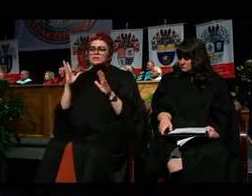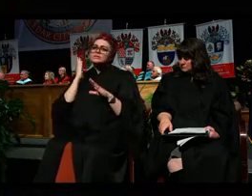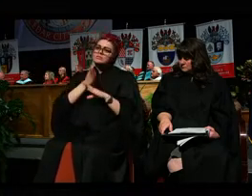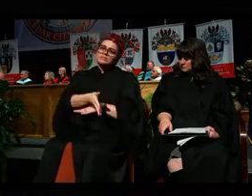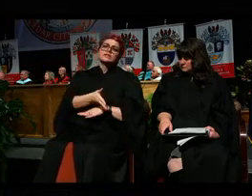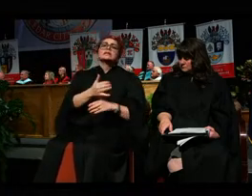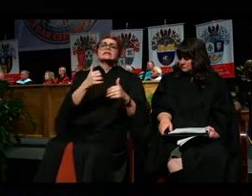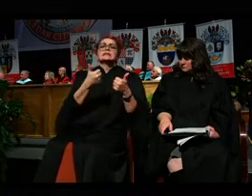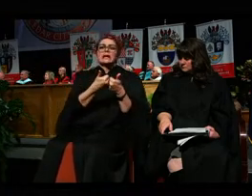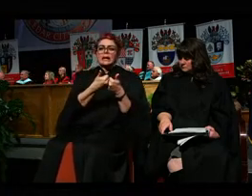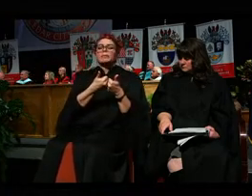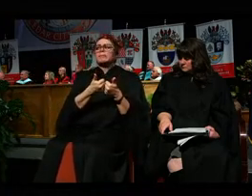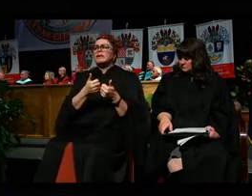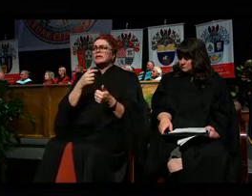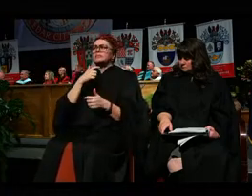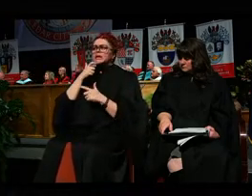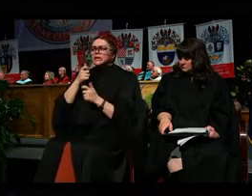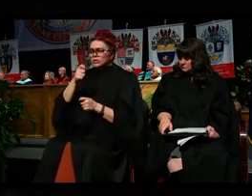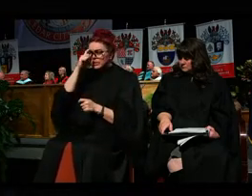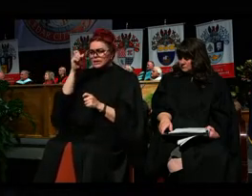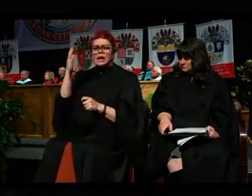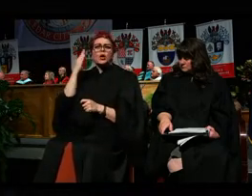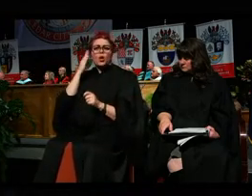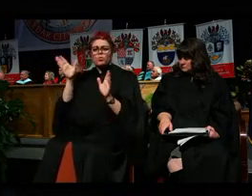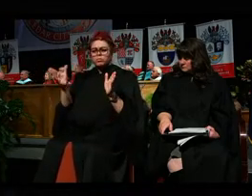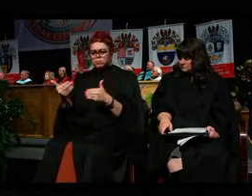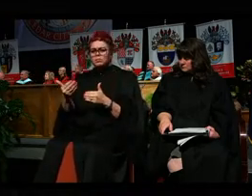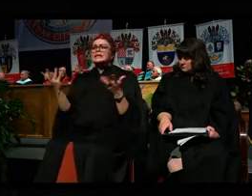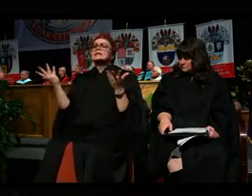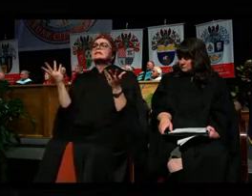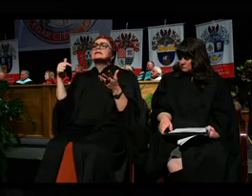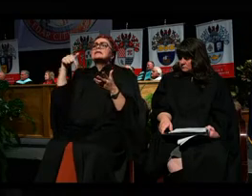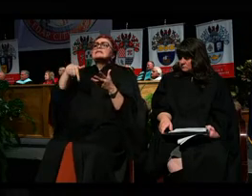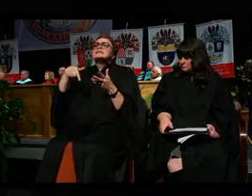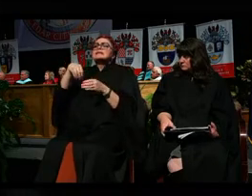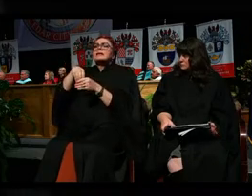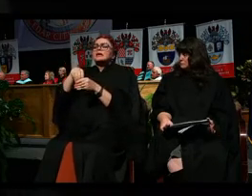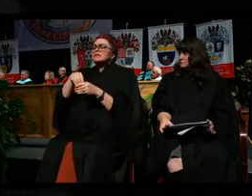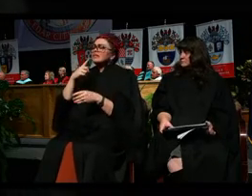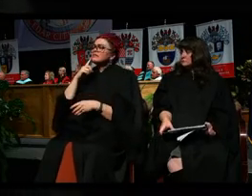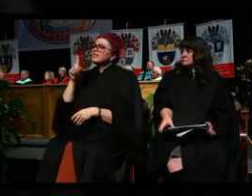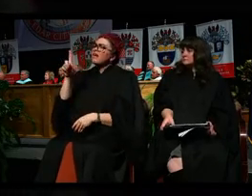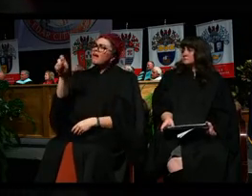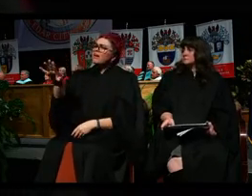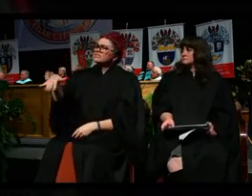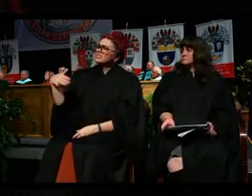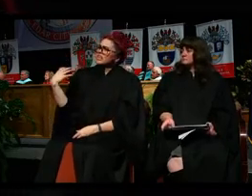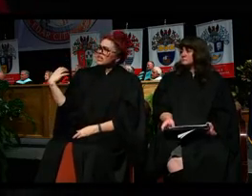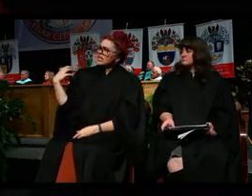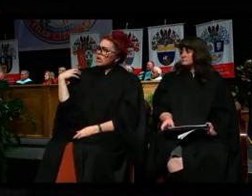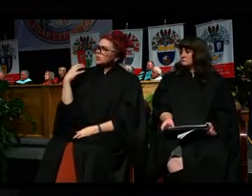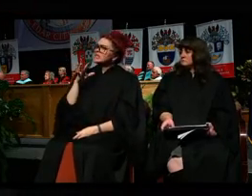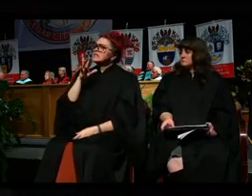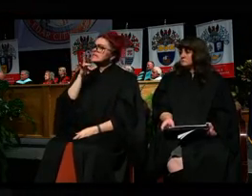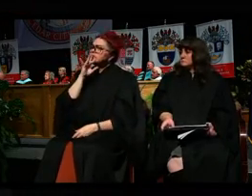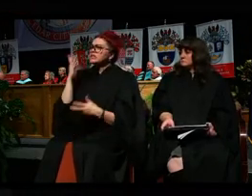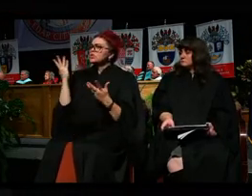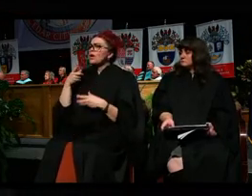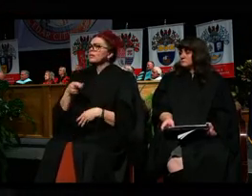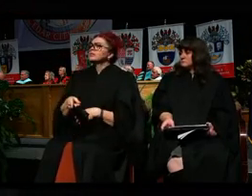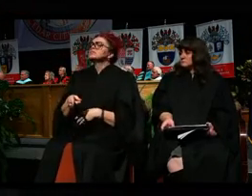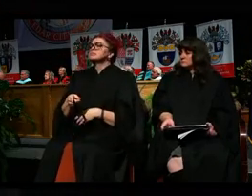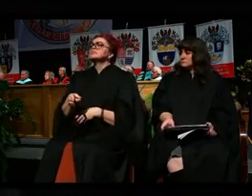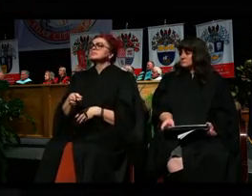knew the toolkit. I knew what was in it. And I asked, "What was Coach's big game speech last night in the